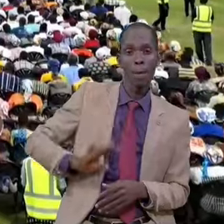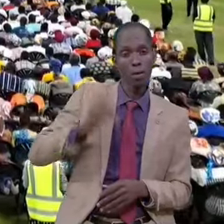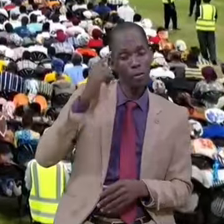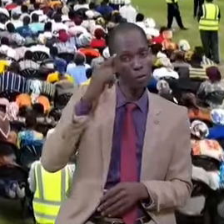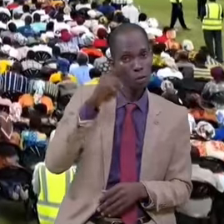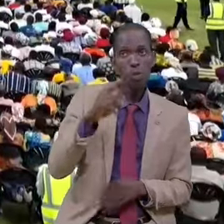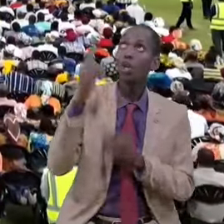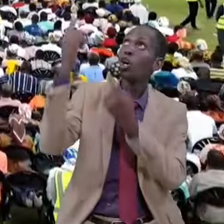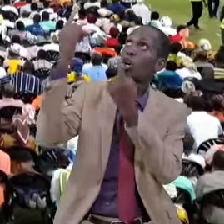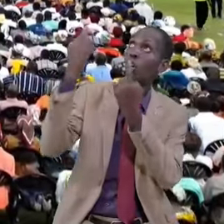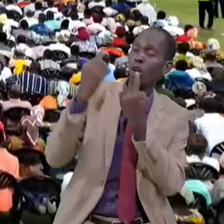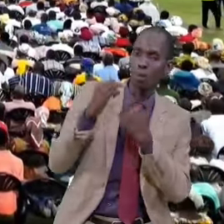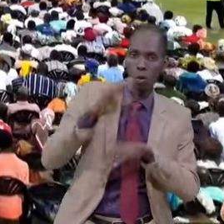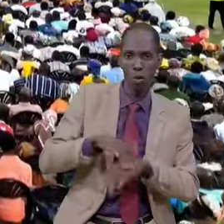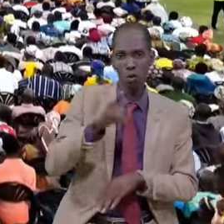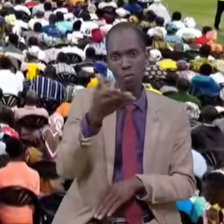your